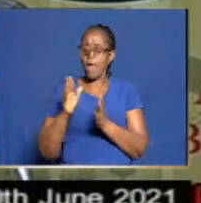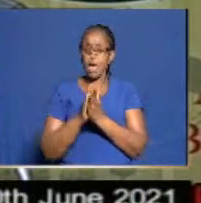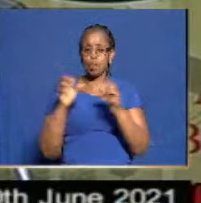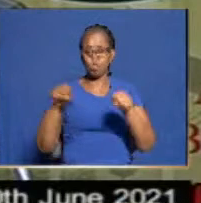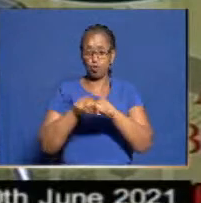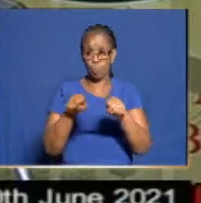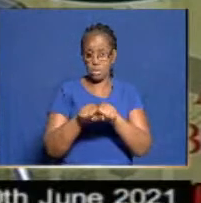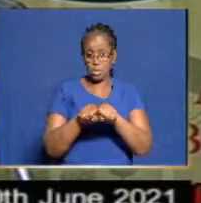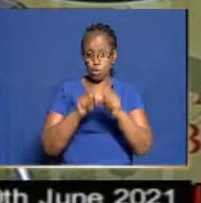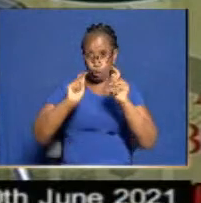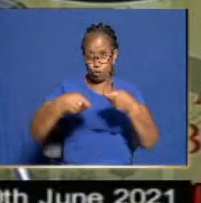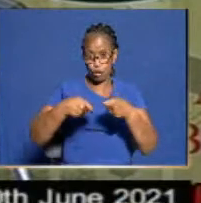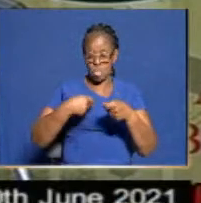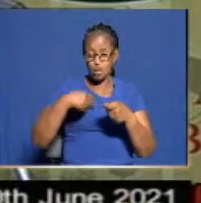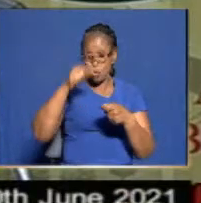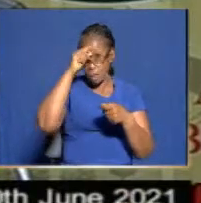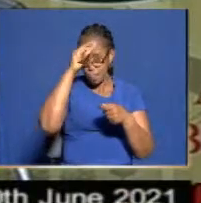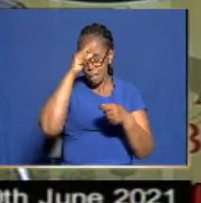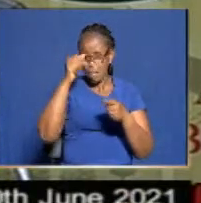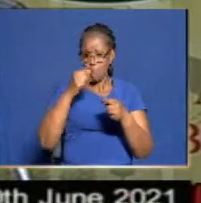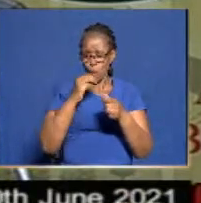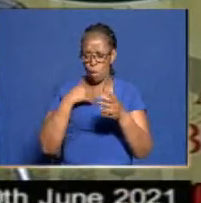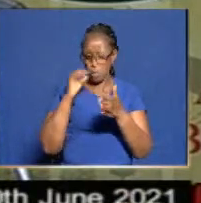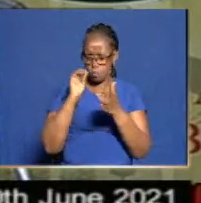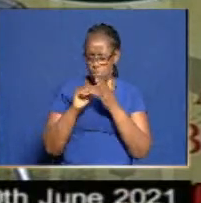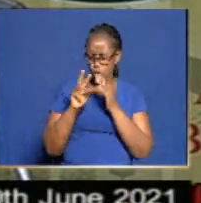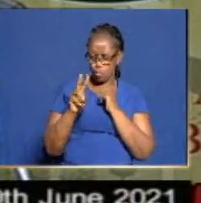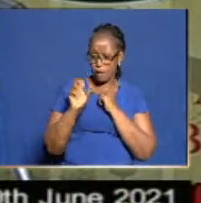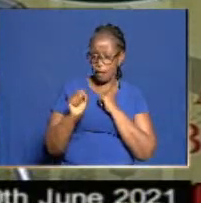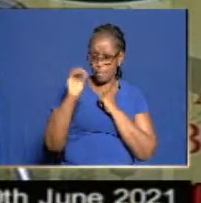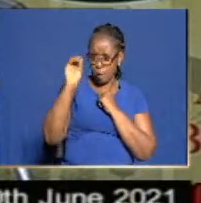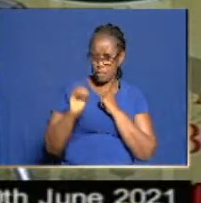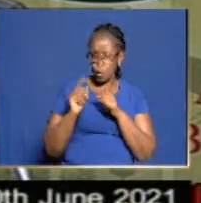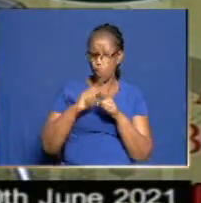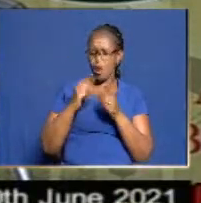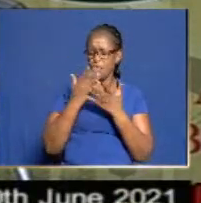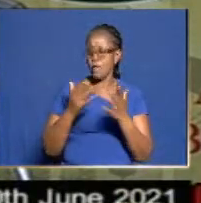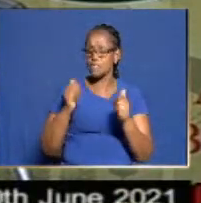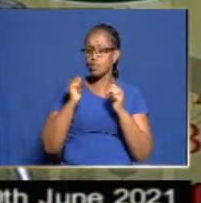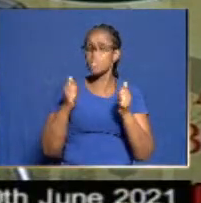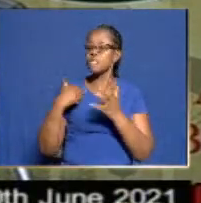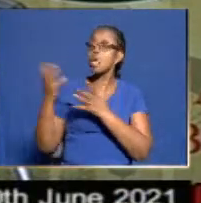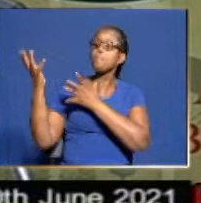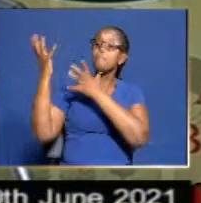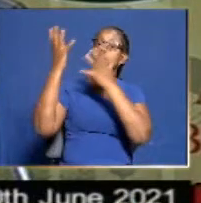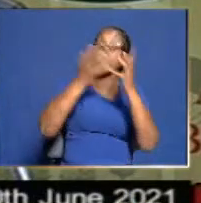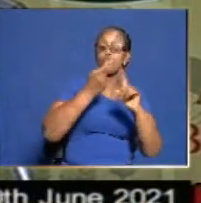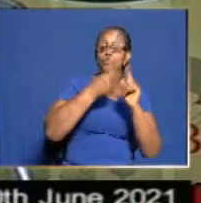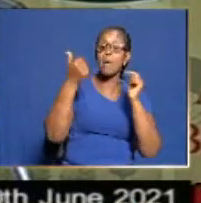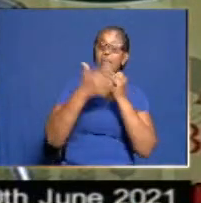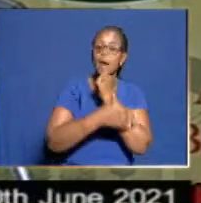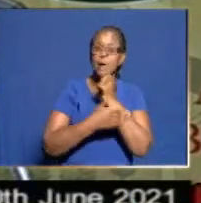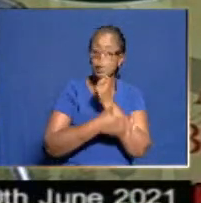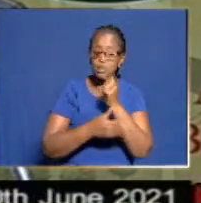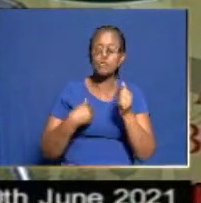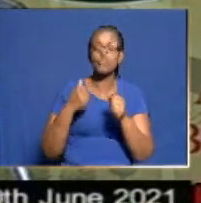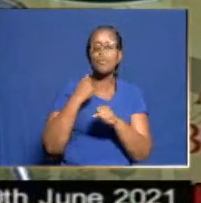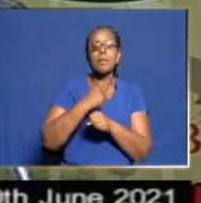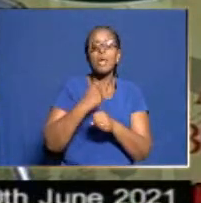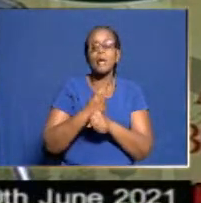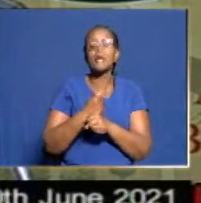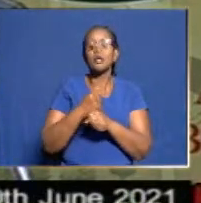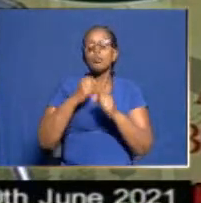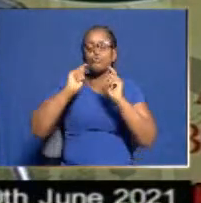the government has imposed a duty of 25% on imported products for manufacture of leather and footwear